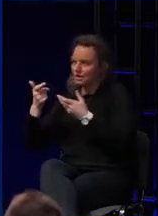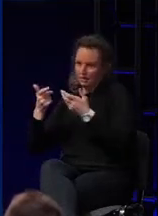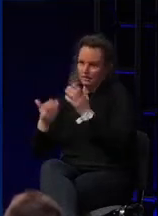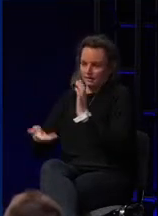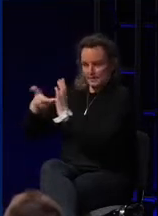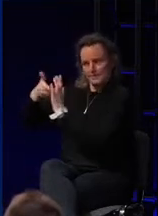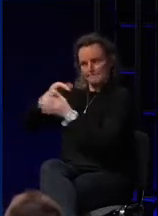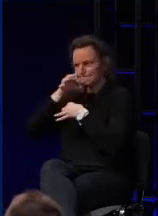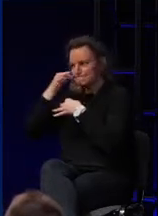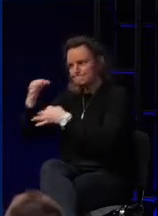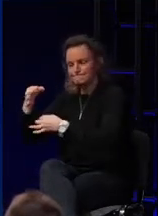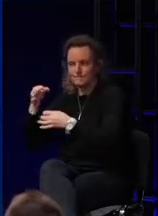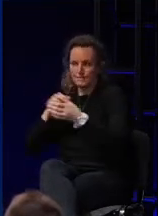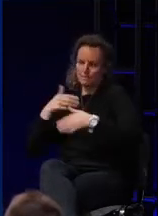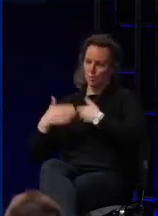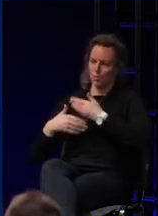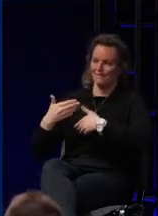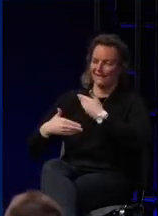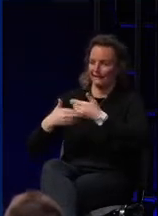Yeah. Ben?